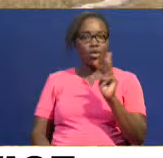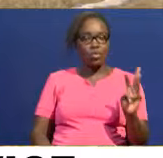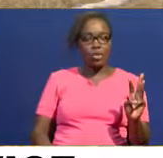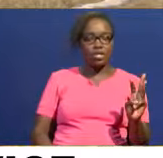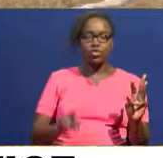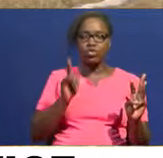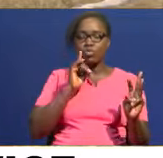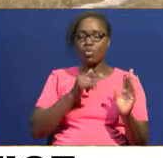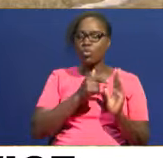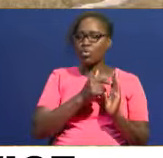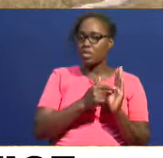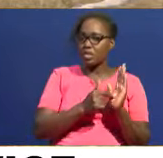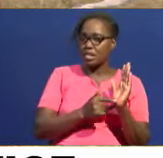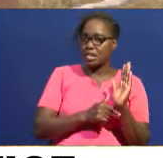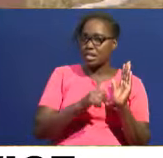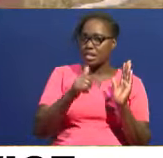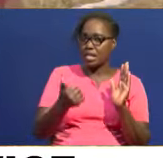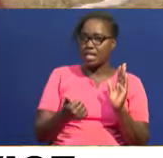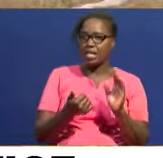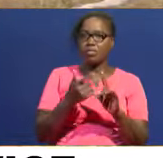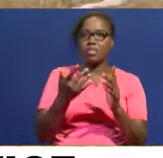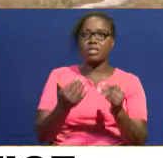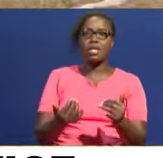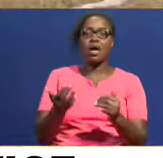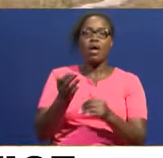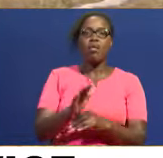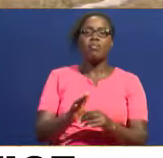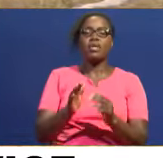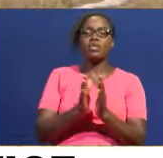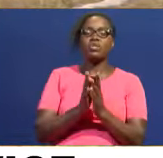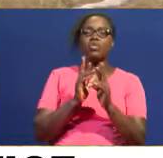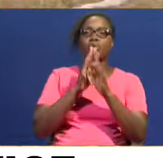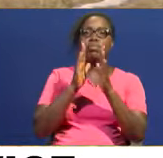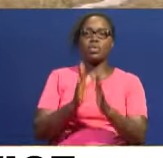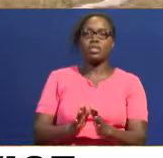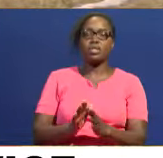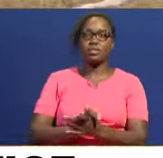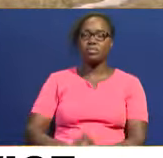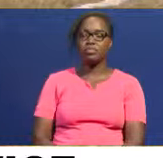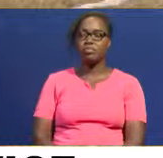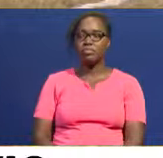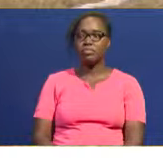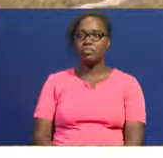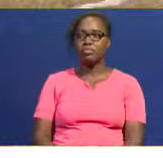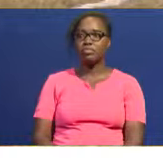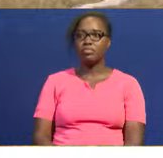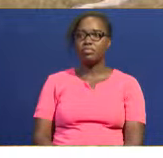giving you more details in our subsequent bulletins. But for now, let me hand you back to Jackie Wambiro at Broadcasting House.